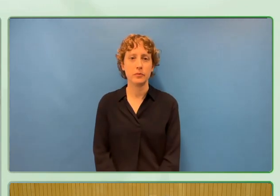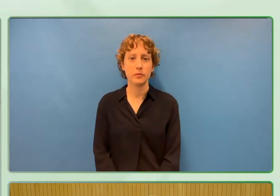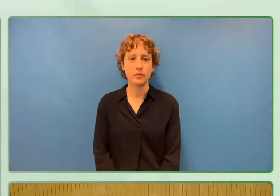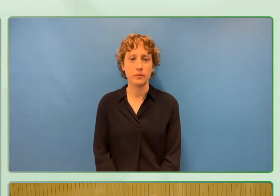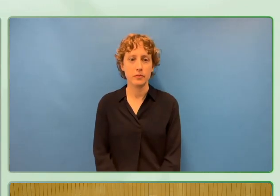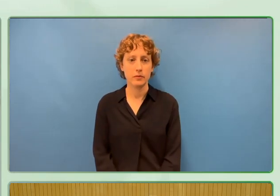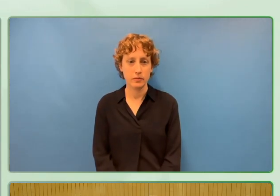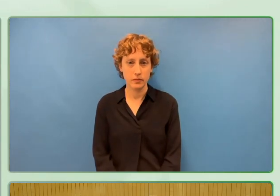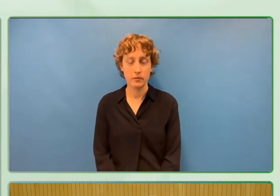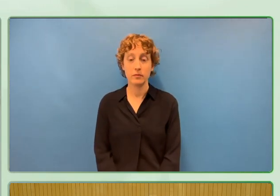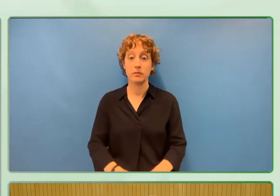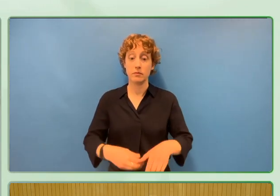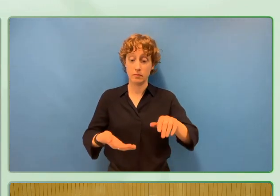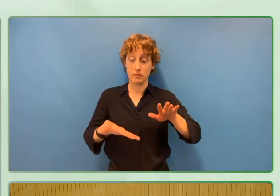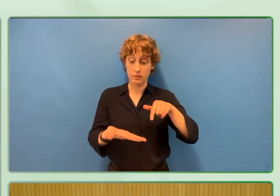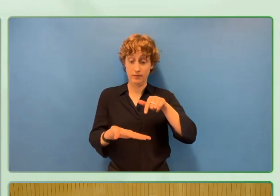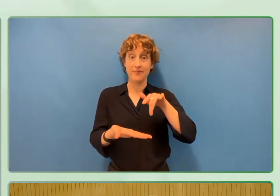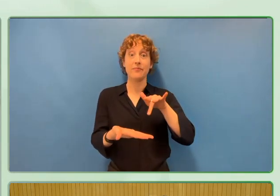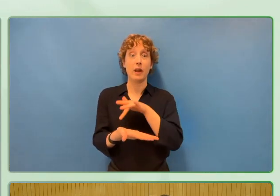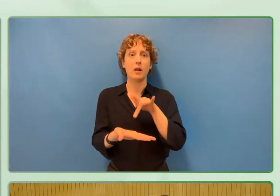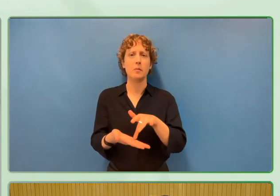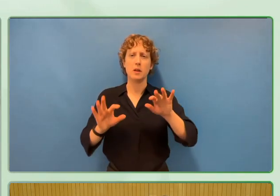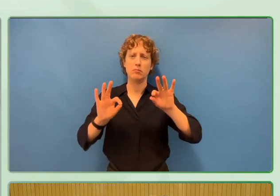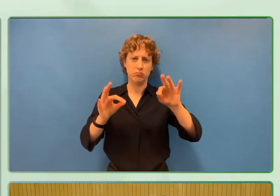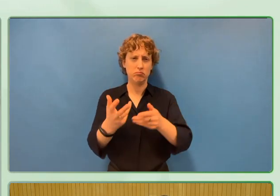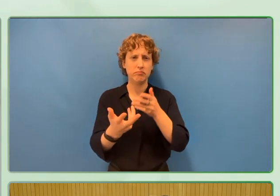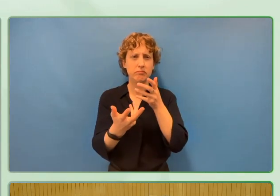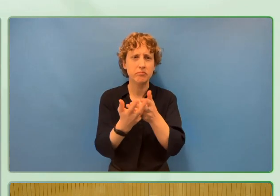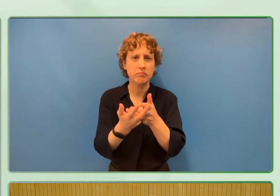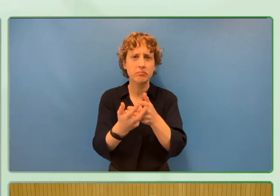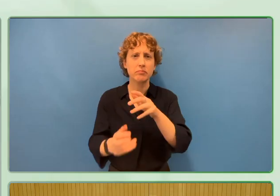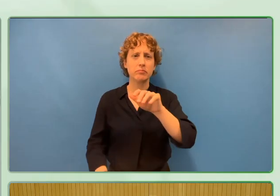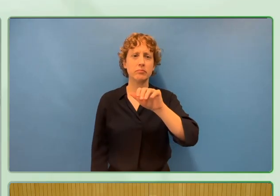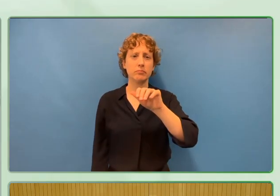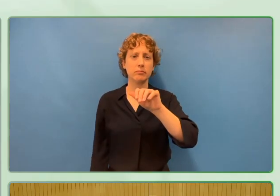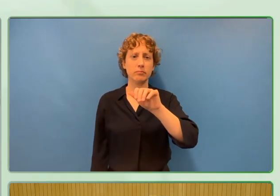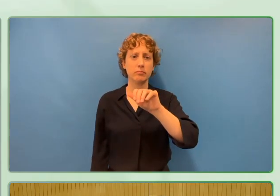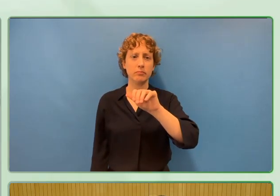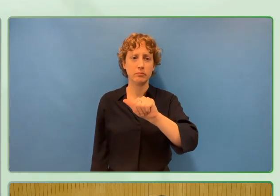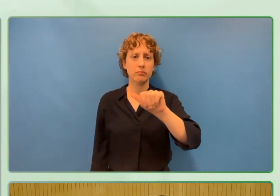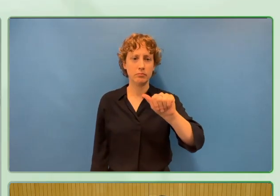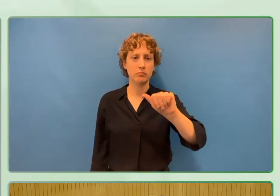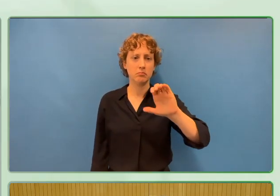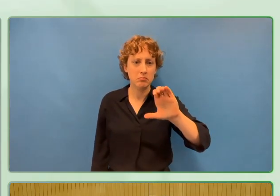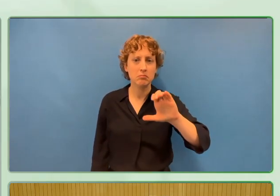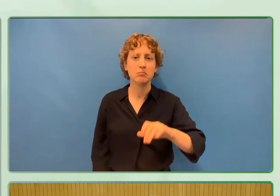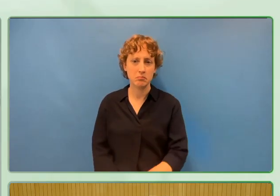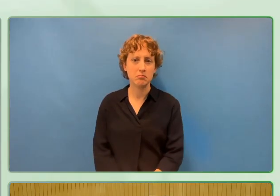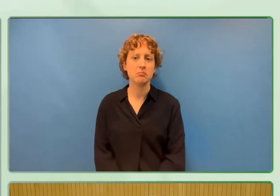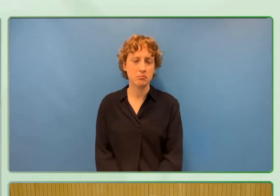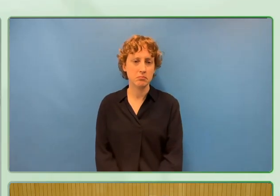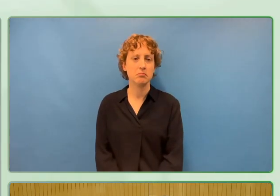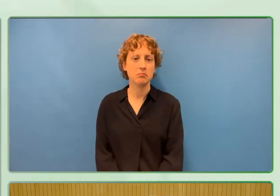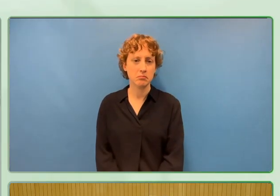with AAC, cause and effect learning, or sensory interaction, and so on. And it's quite usually there's